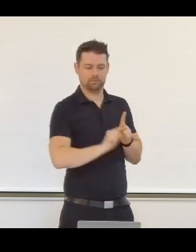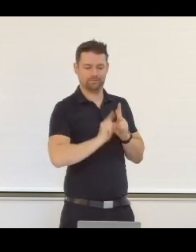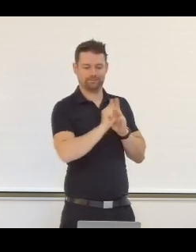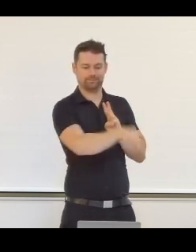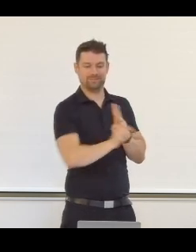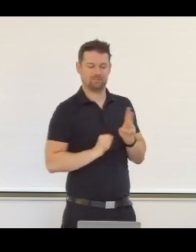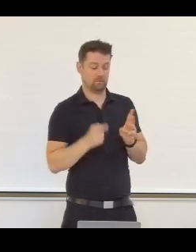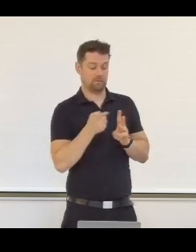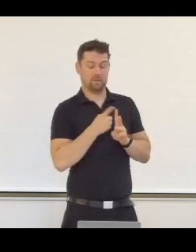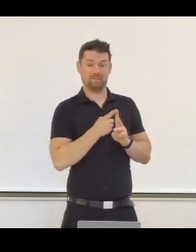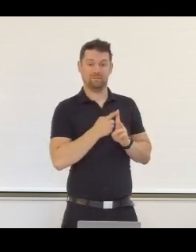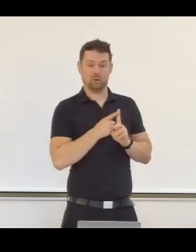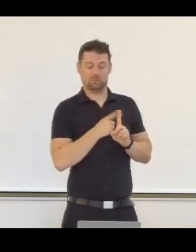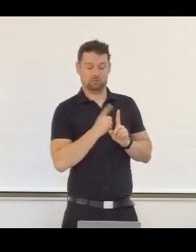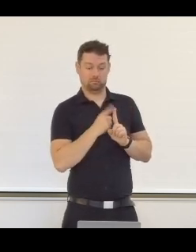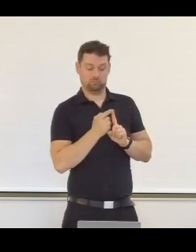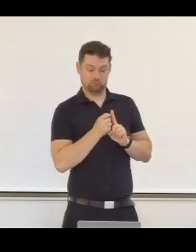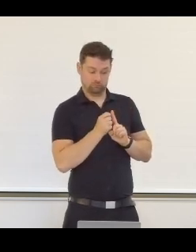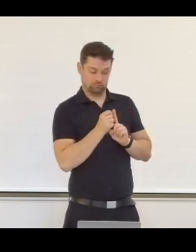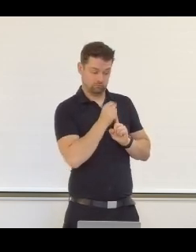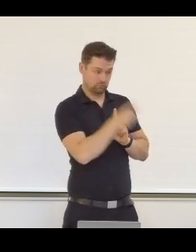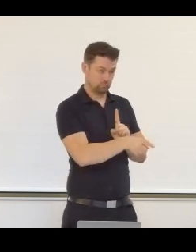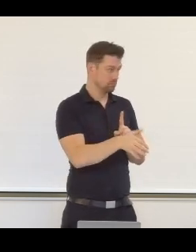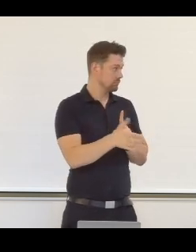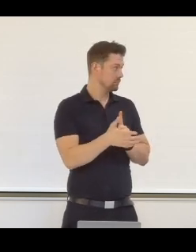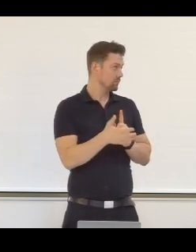mainly going there, telling some